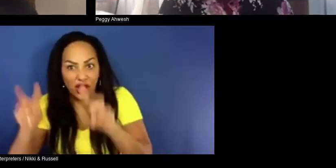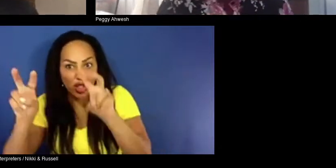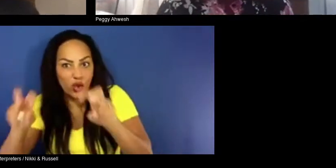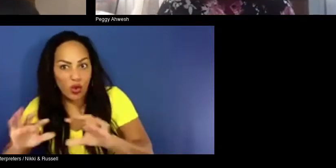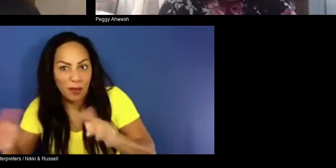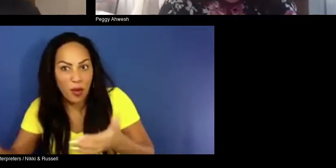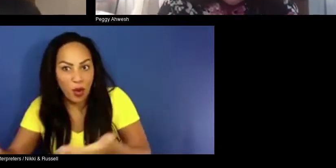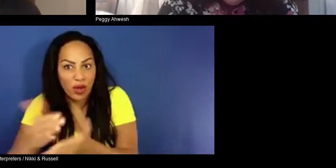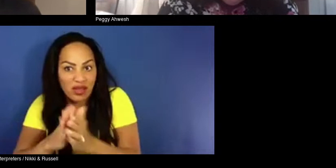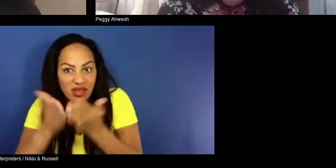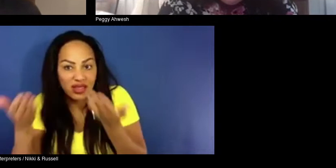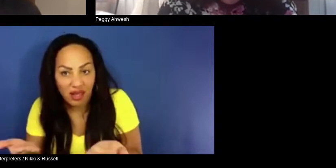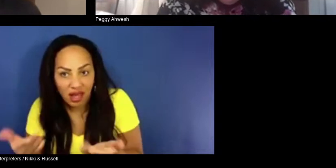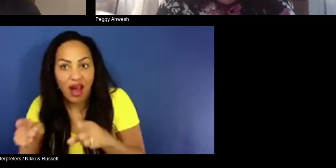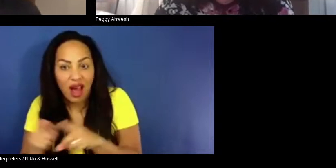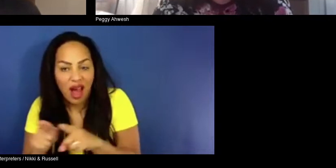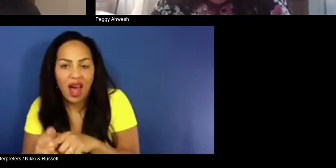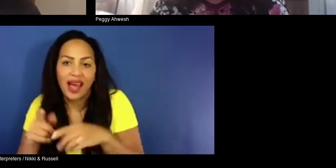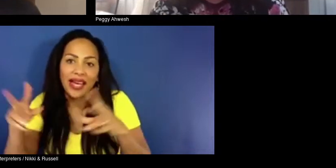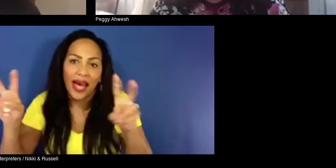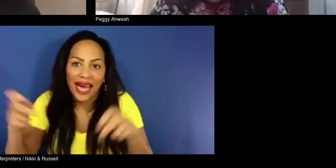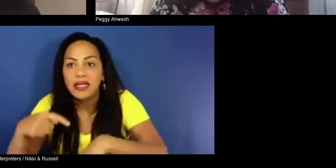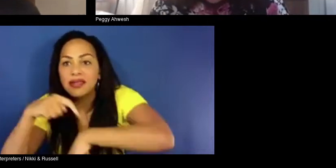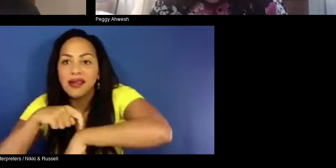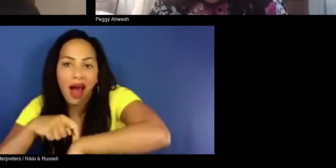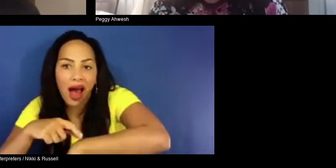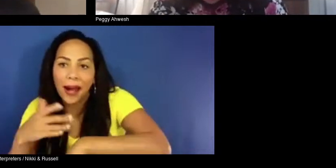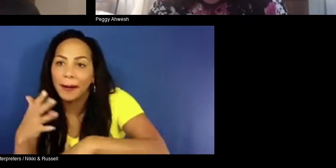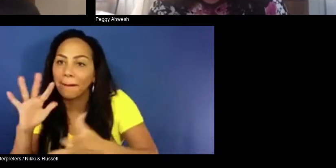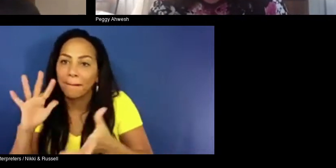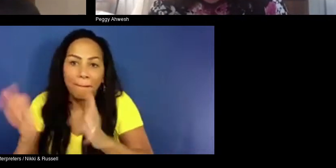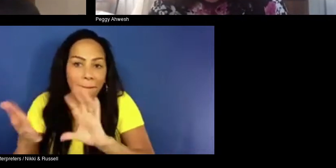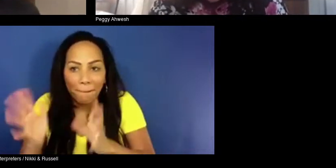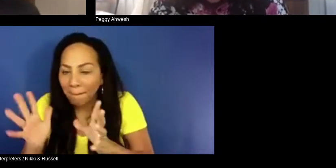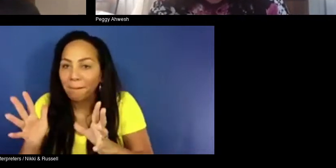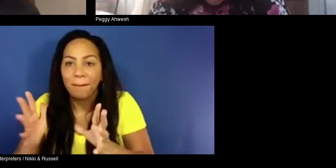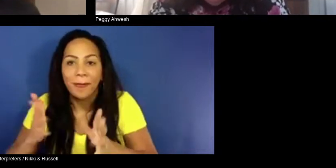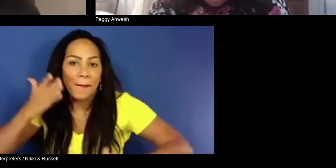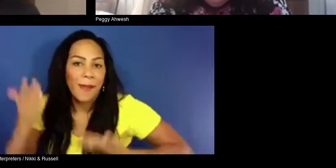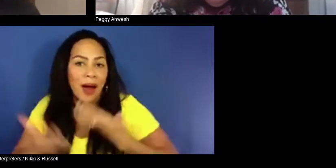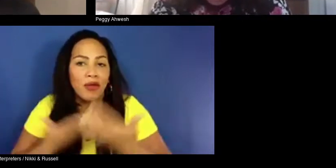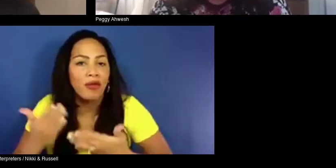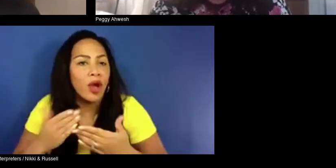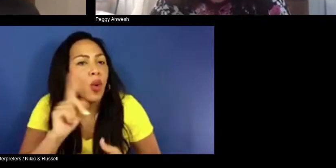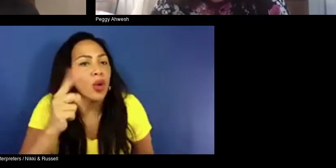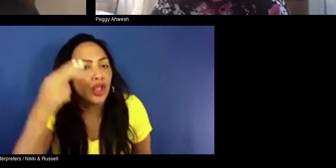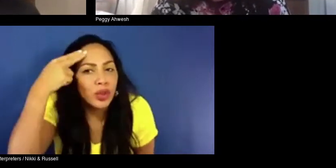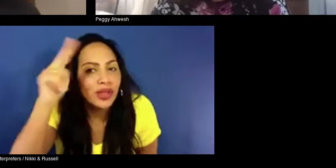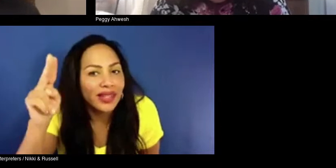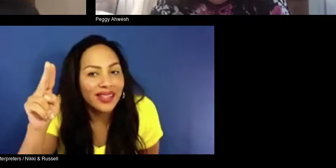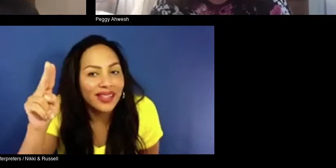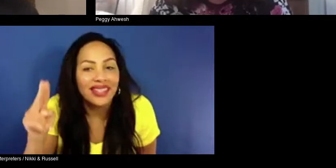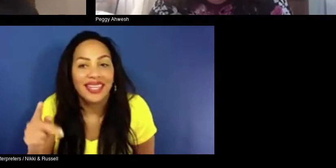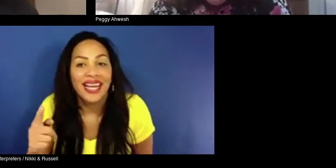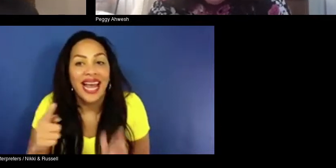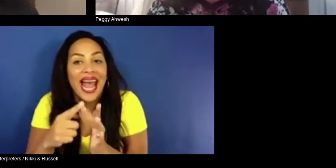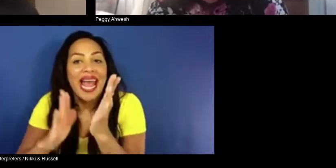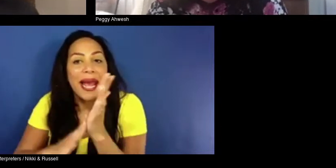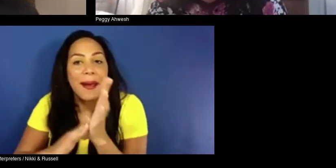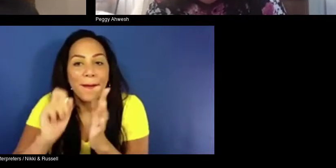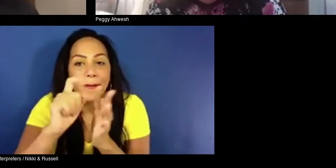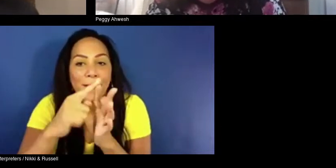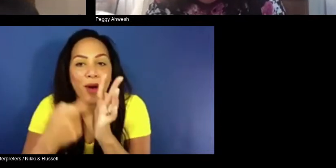agree. And then you have autobiography, and then you have the what did you call it? Impersonality.